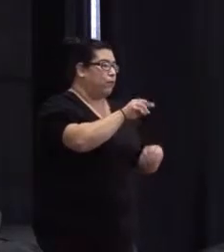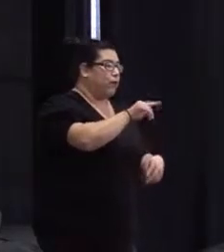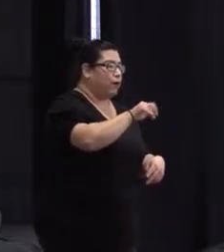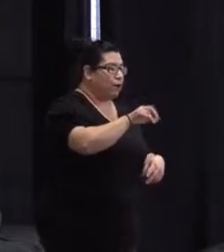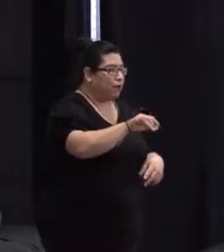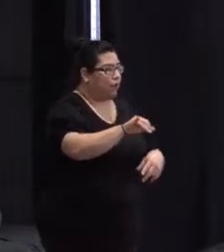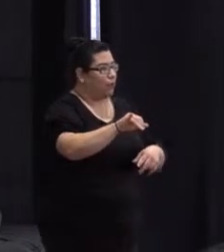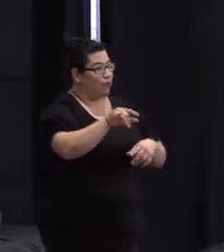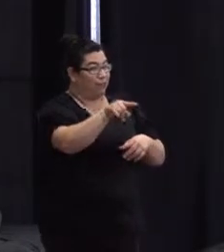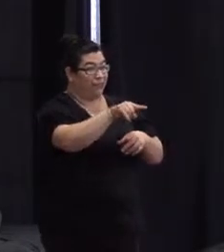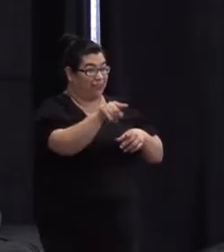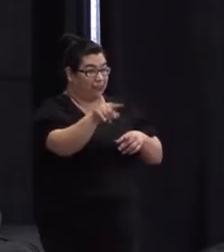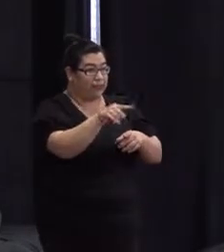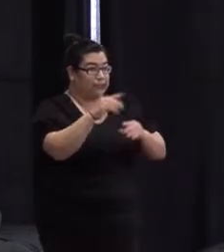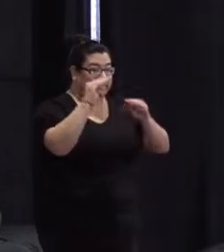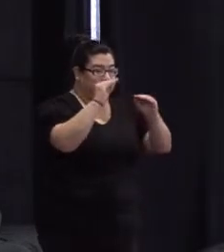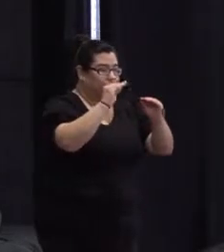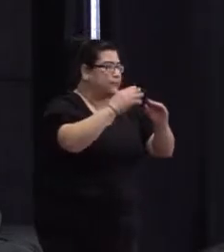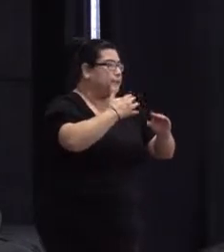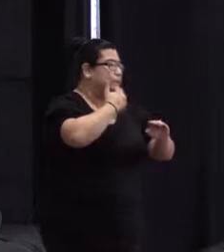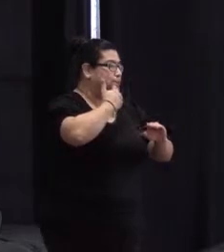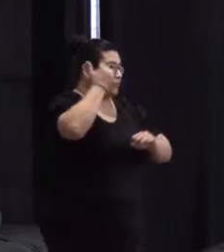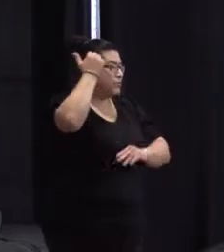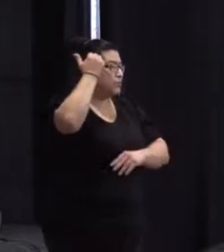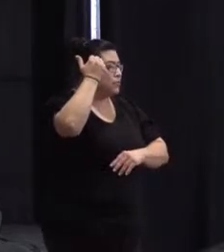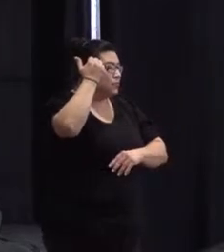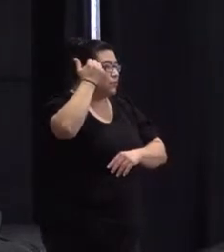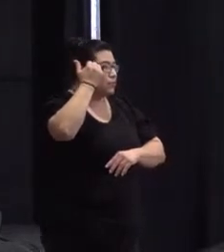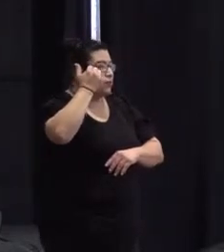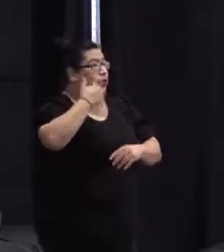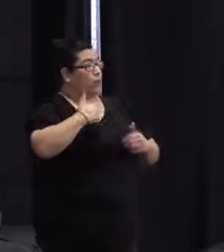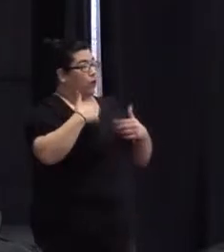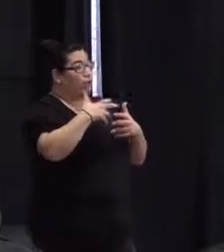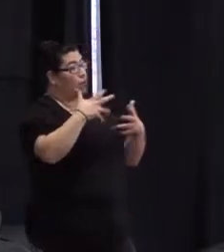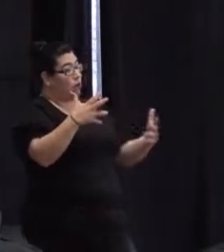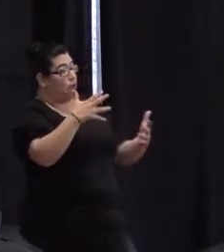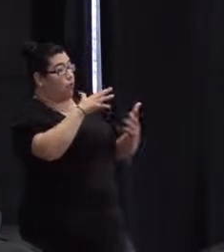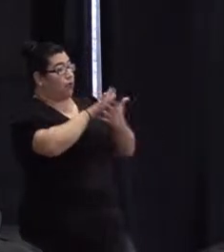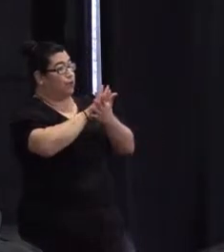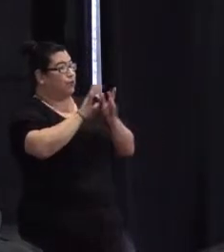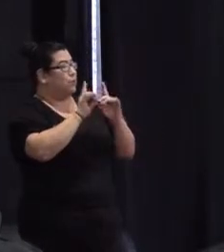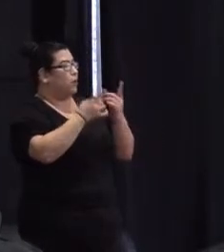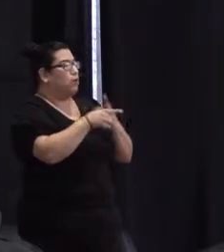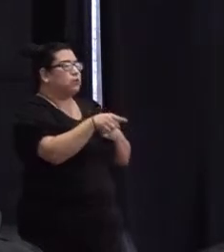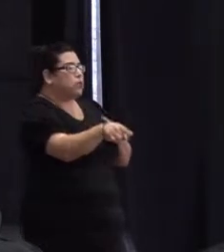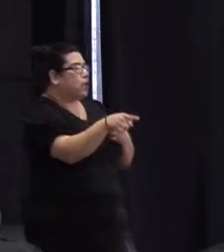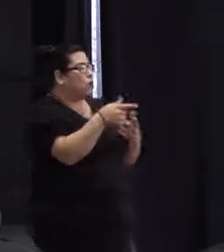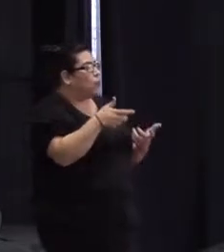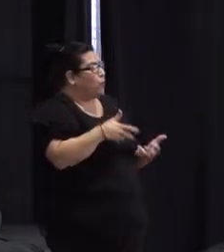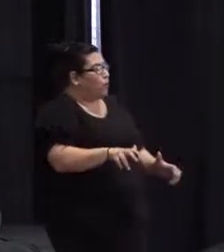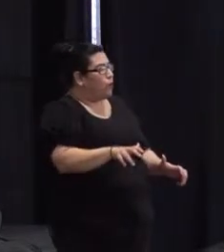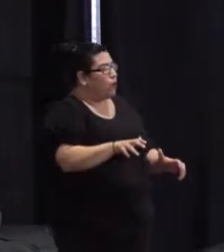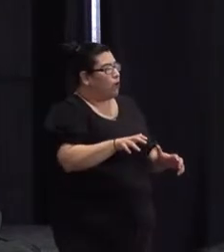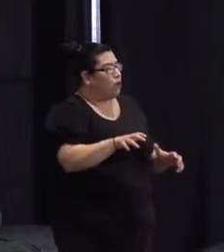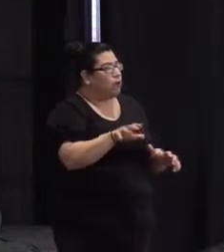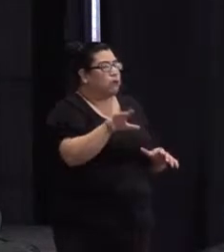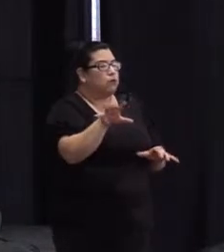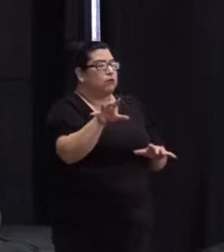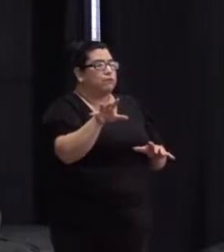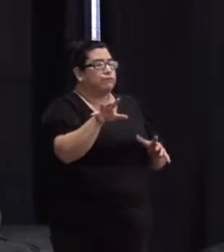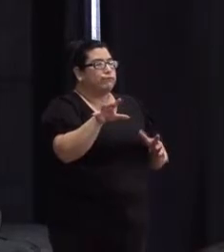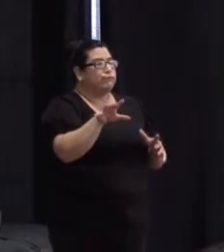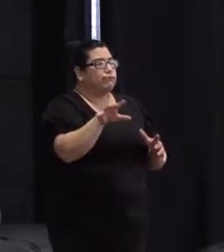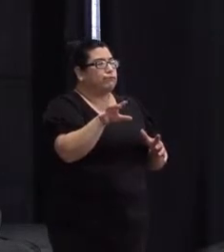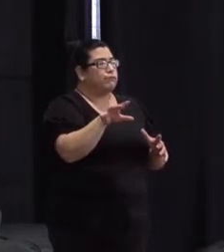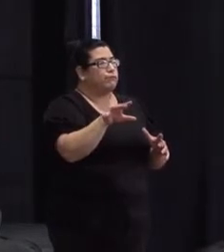is really the best. We have a lot of academic departments that will not consider anything other